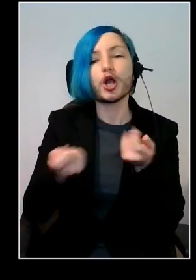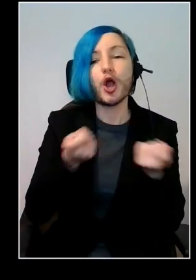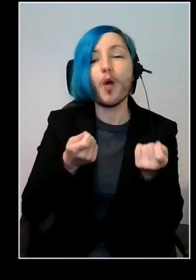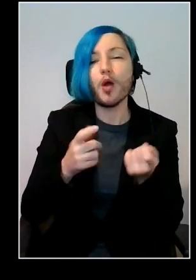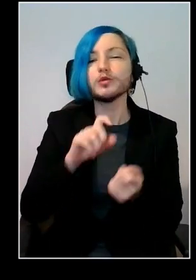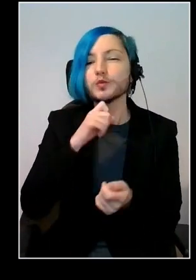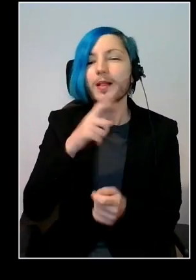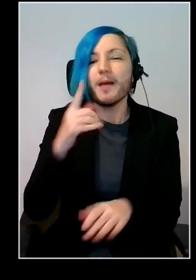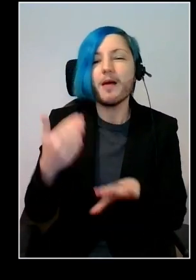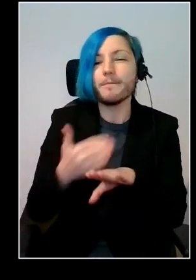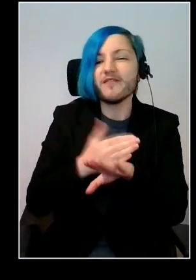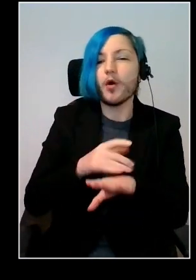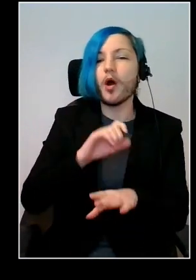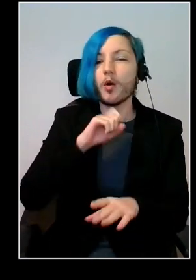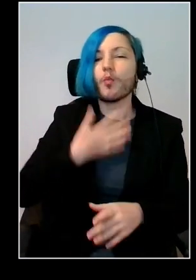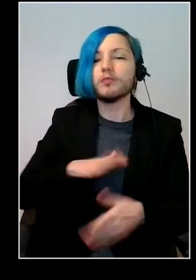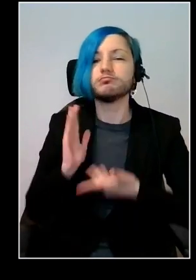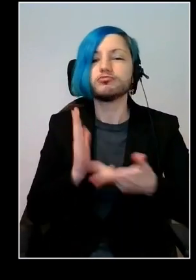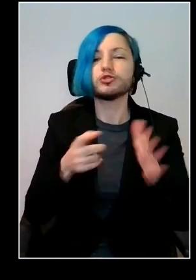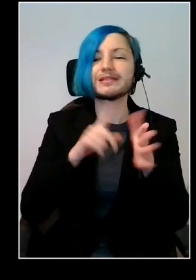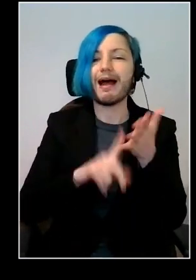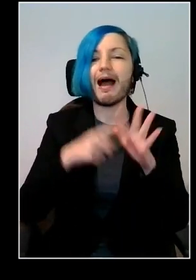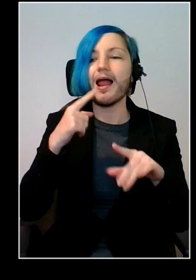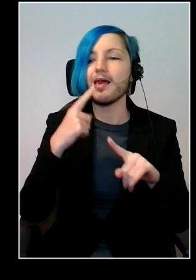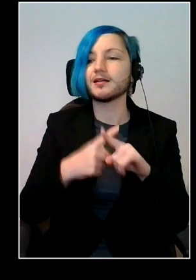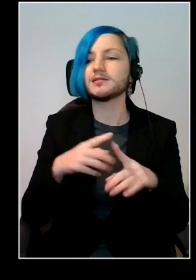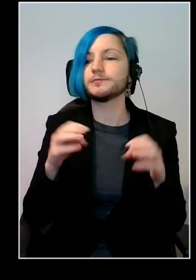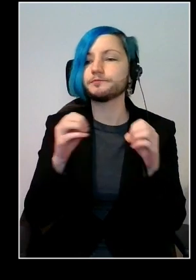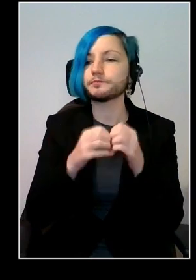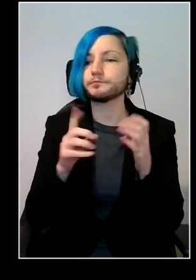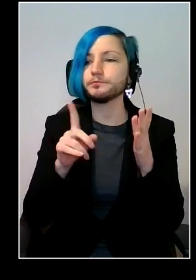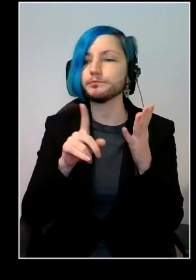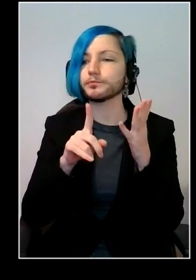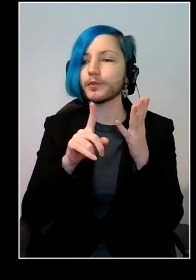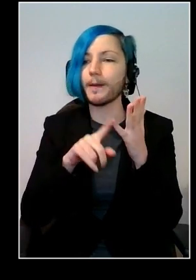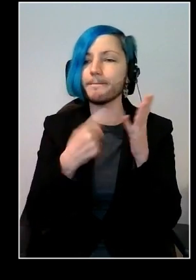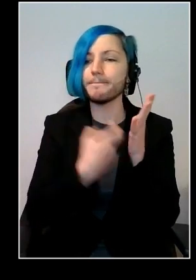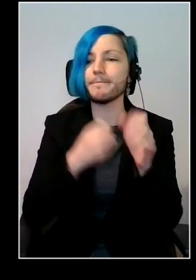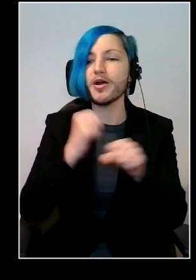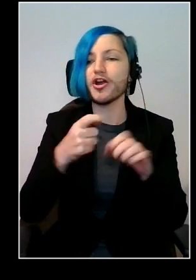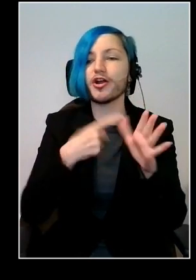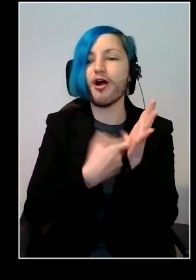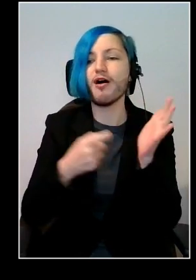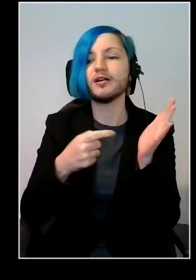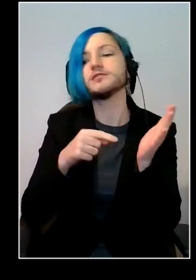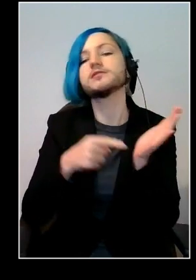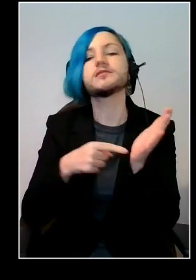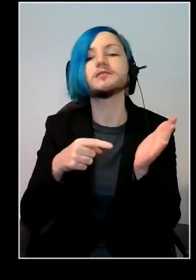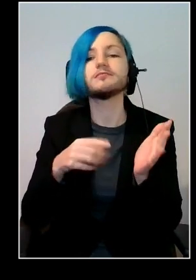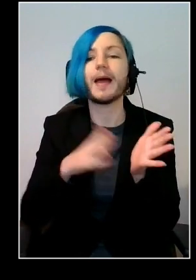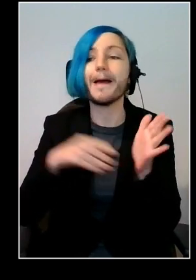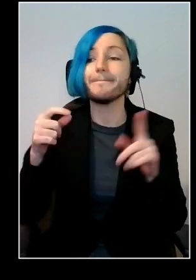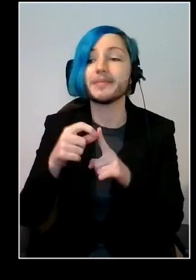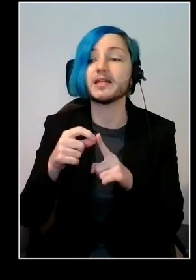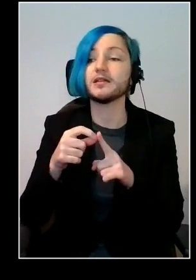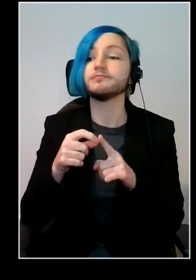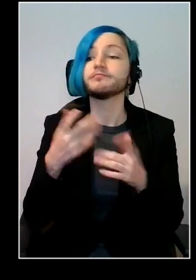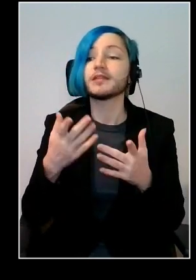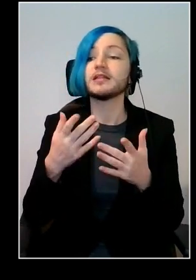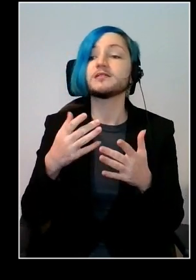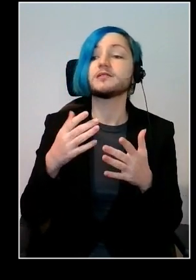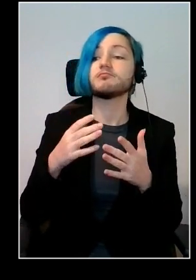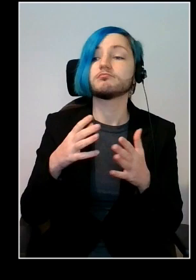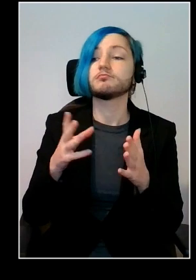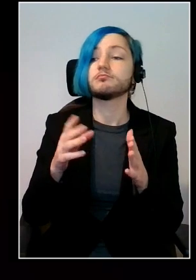Alex Burgor MP, who was appointed as a Parliamentary Under-Secretary of State Minister for Skills at the Department for Education